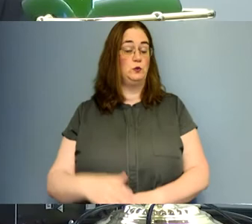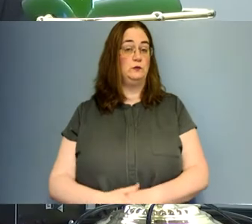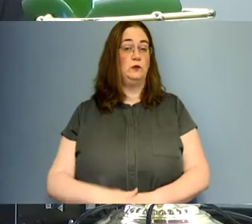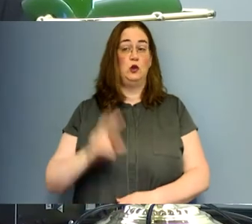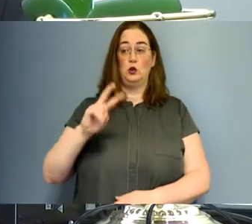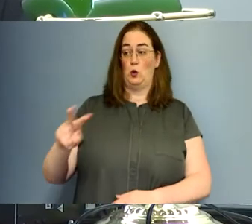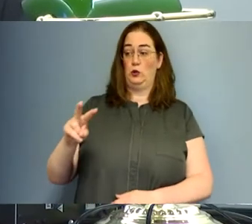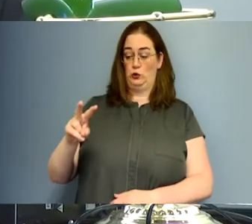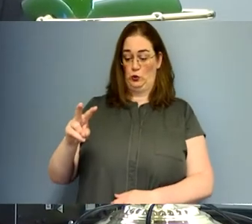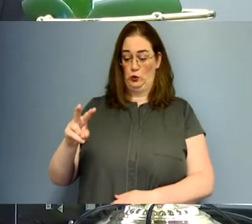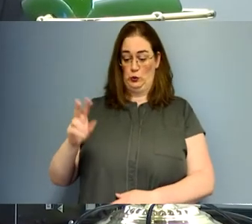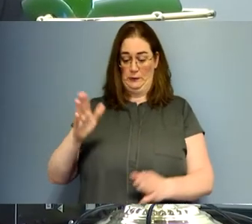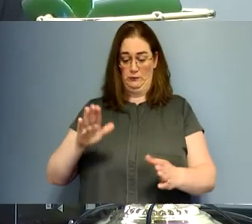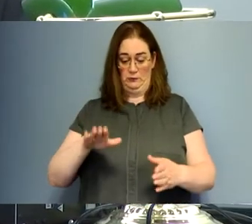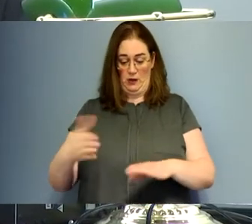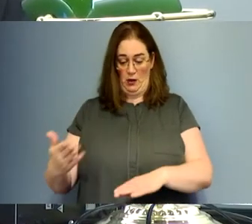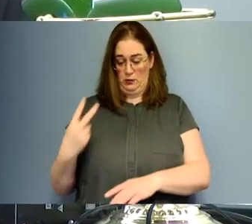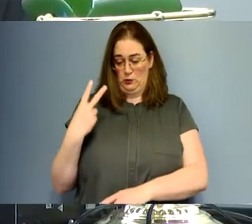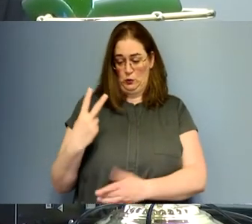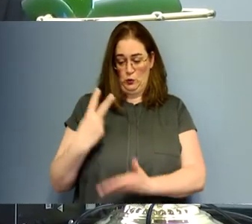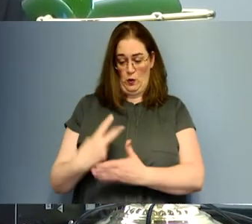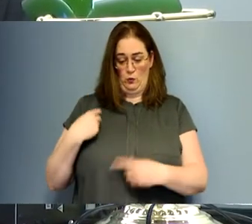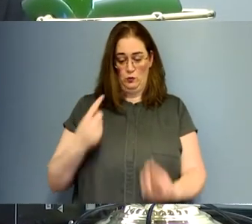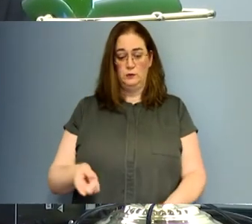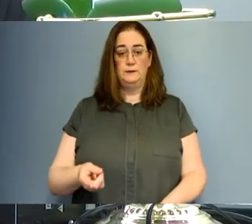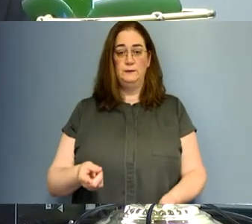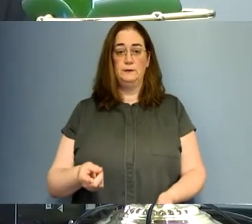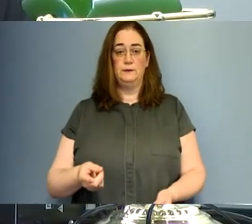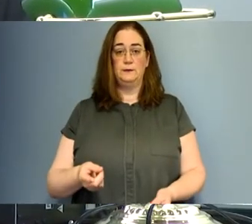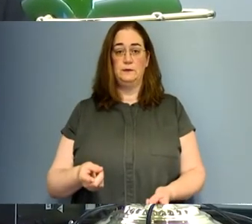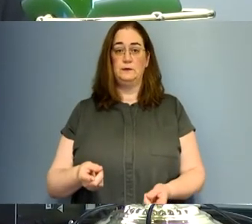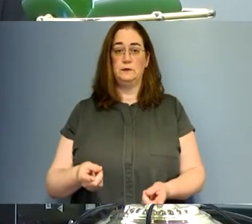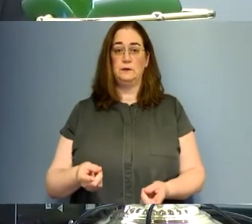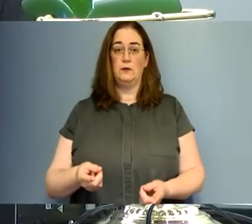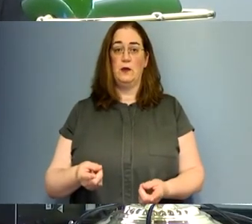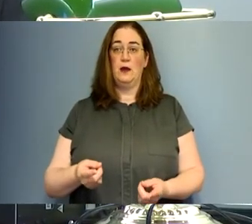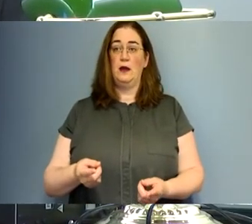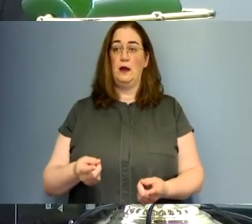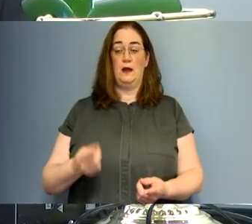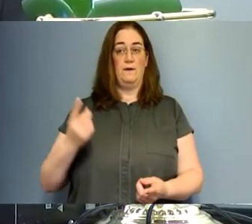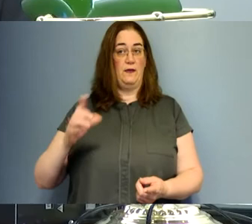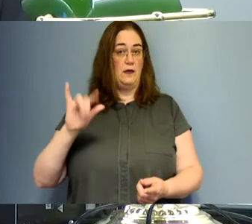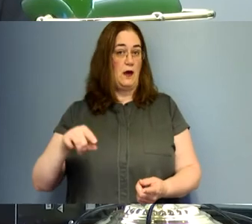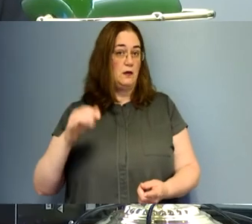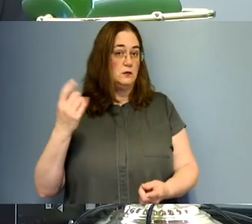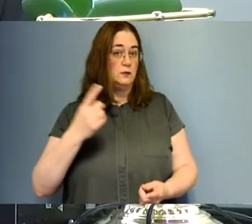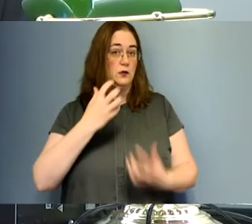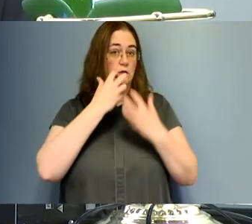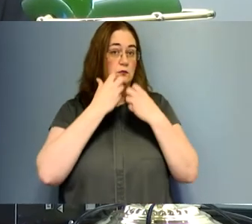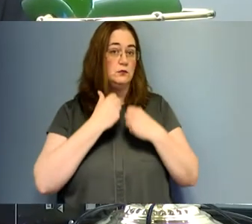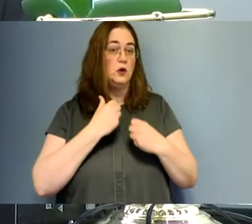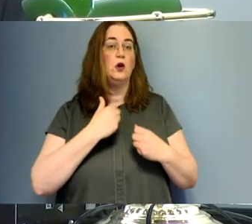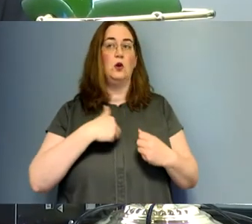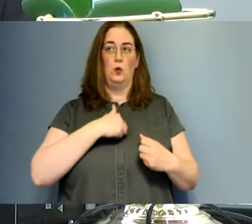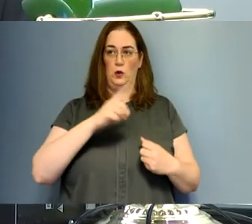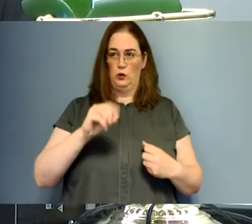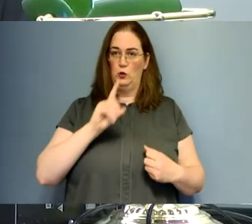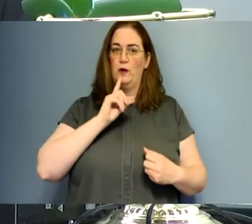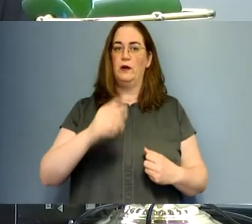22 lives gone just in the past 2 hours. That's something you care about. We do actually